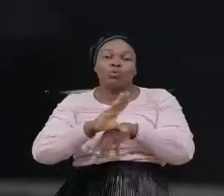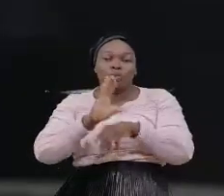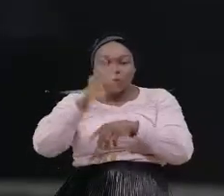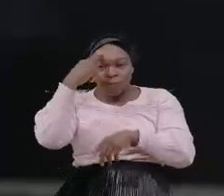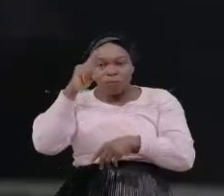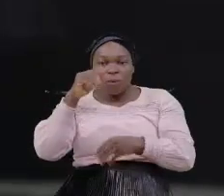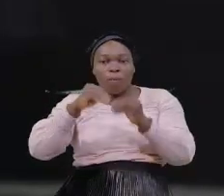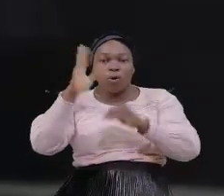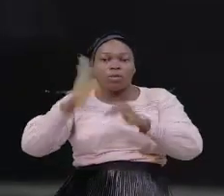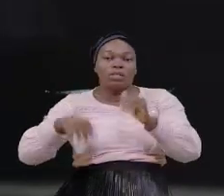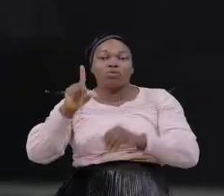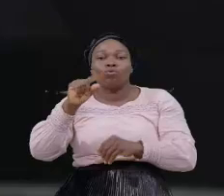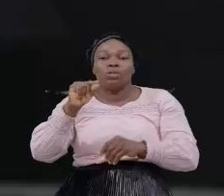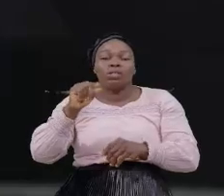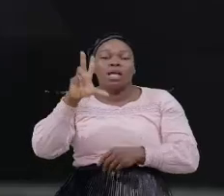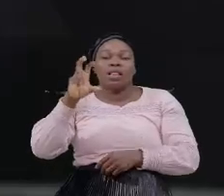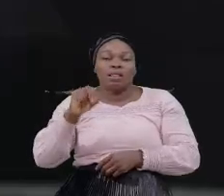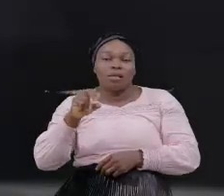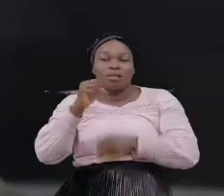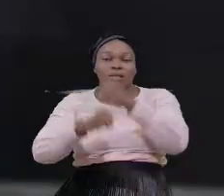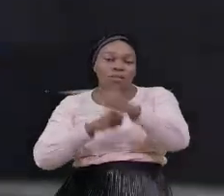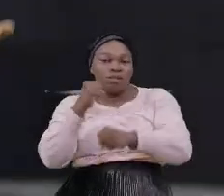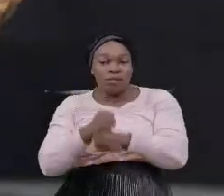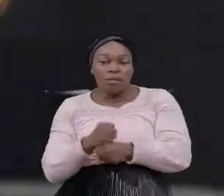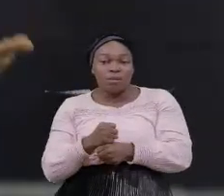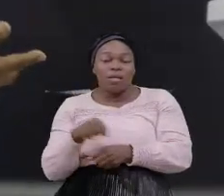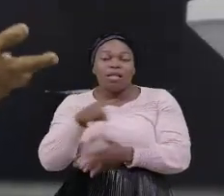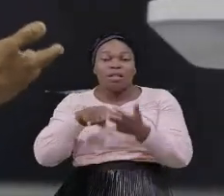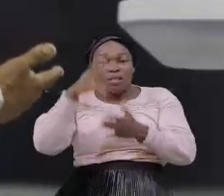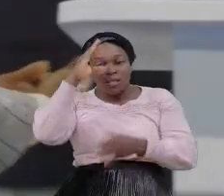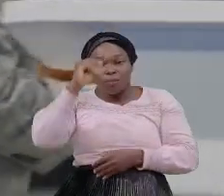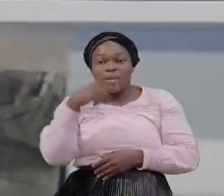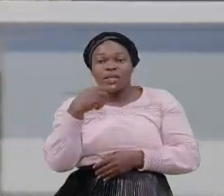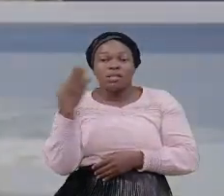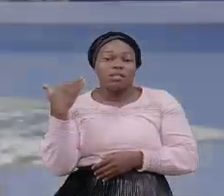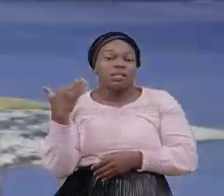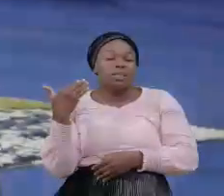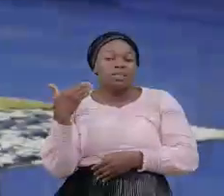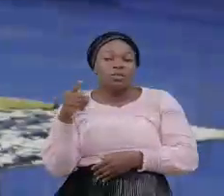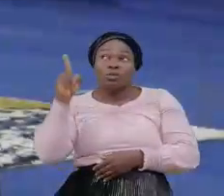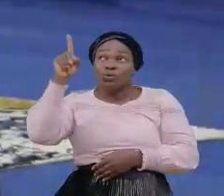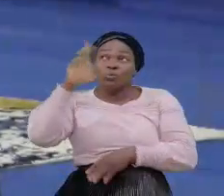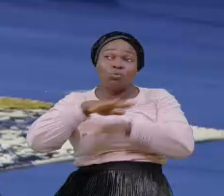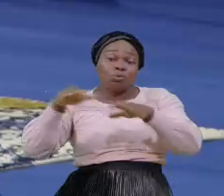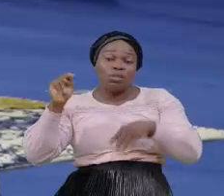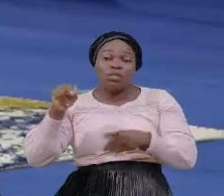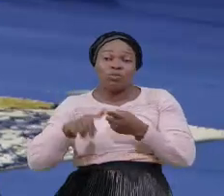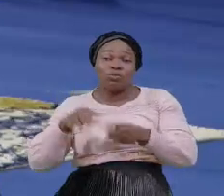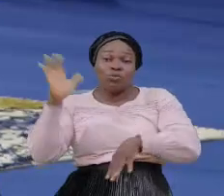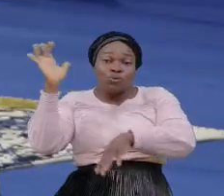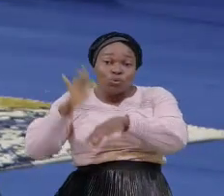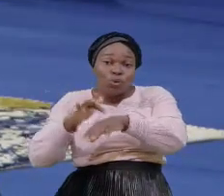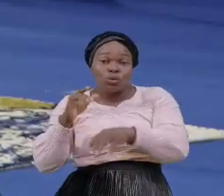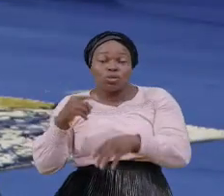40 years. This man said, no, you don't need to touch me. There are people, they've been going to church